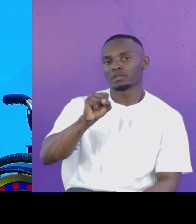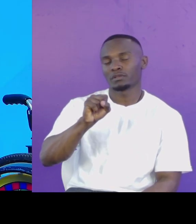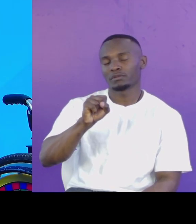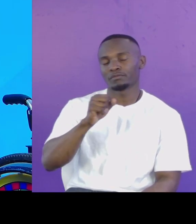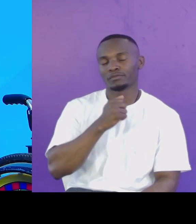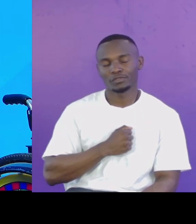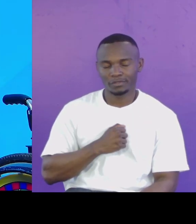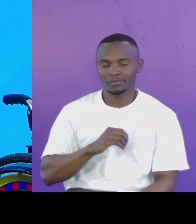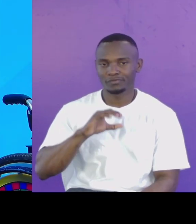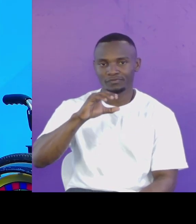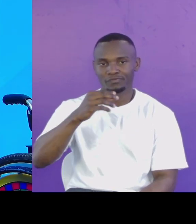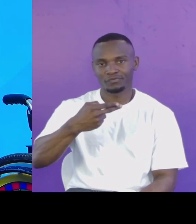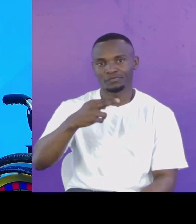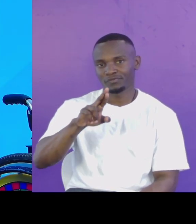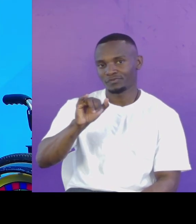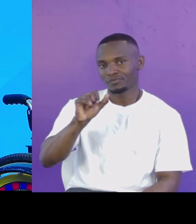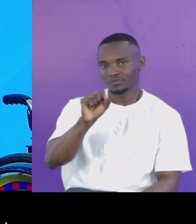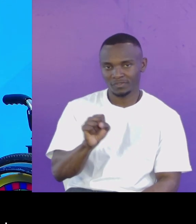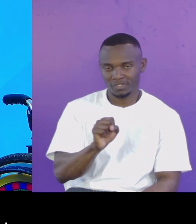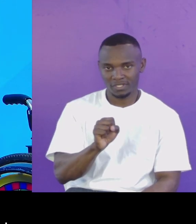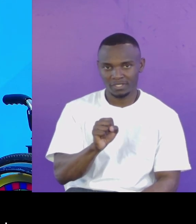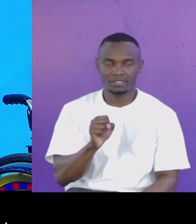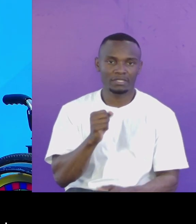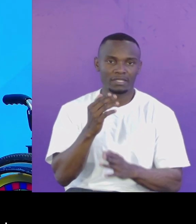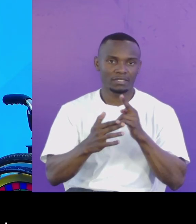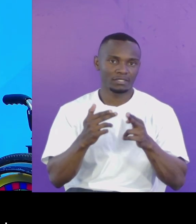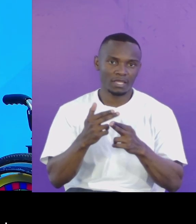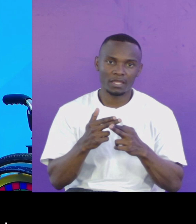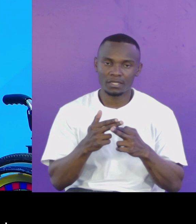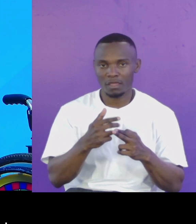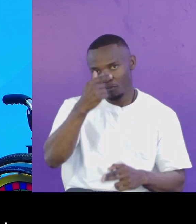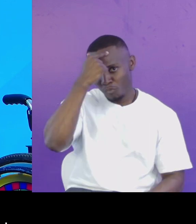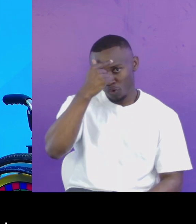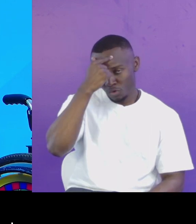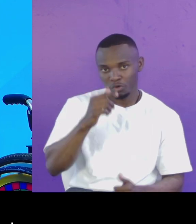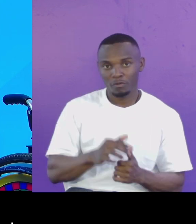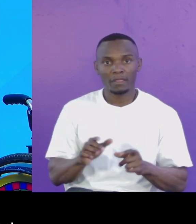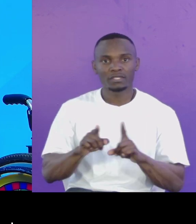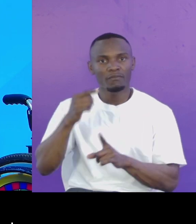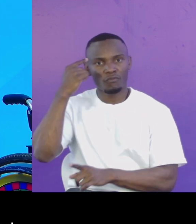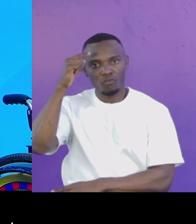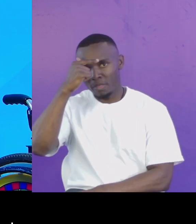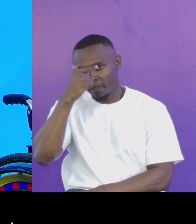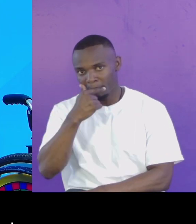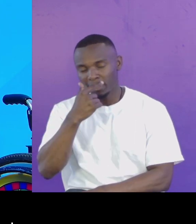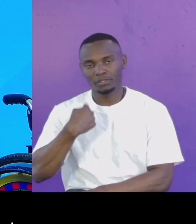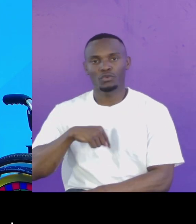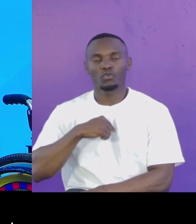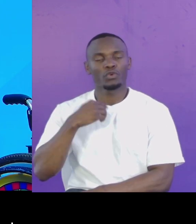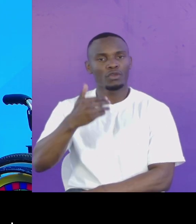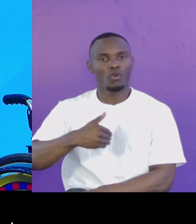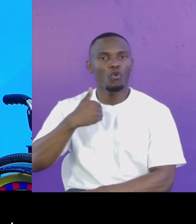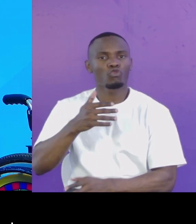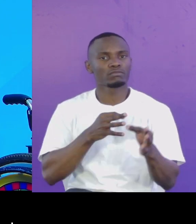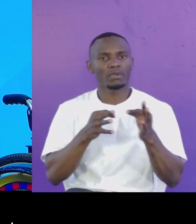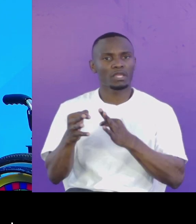And for the sake of the audience who are visually impaired, we always tell